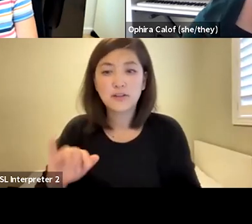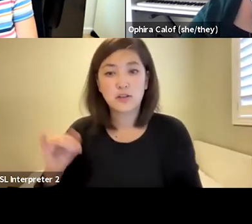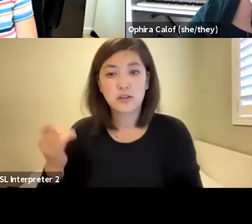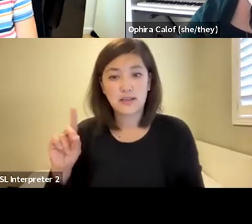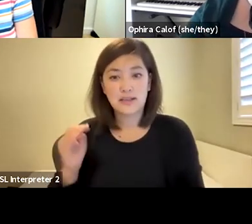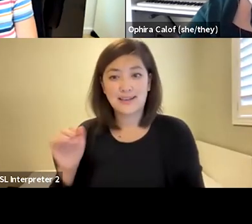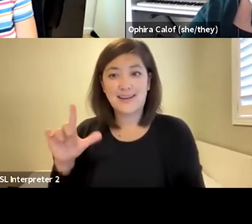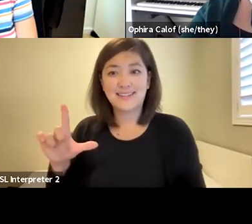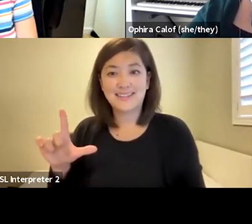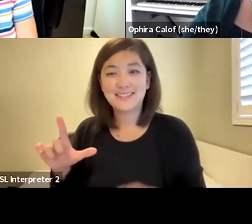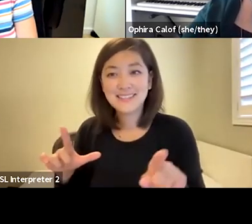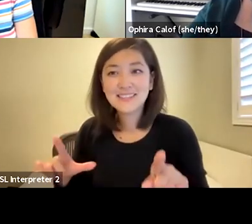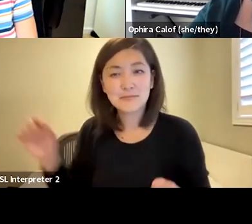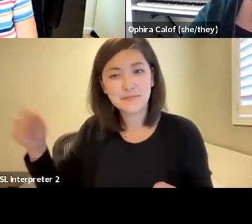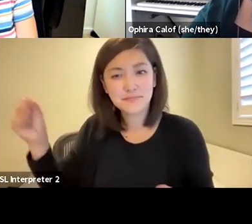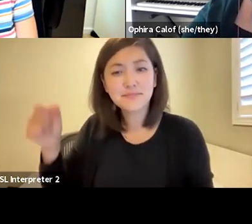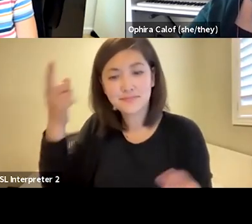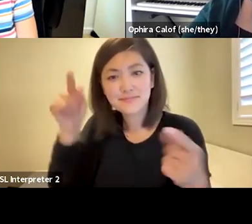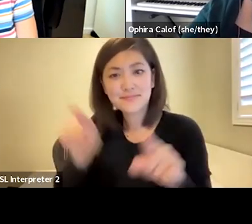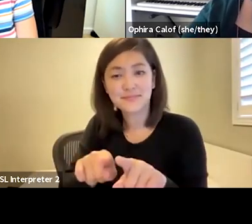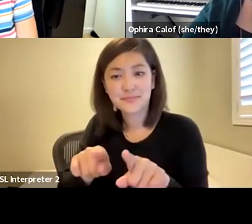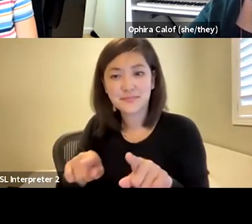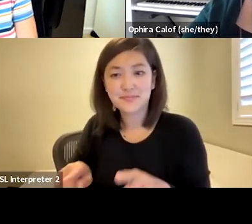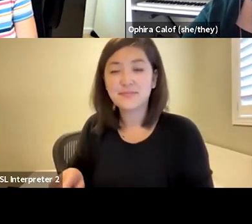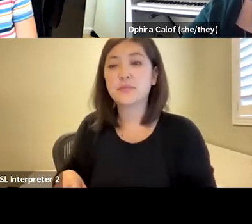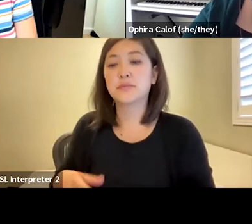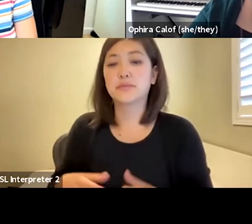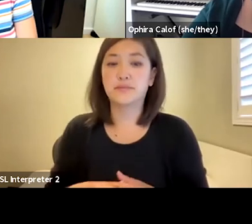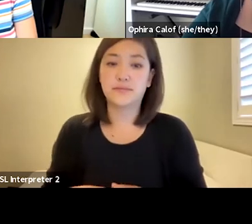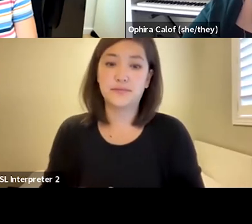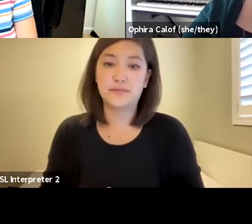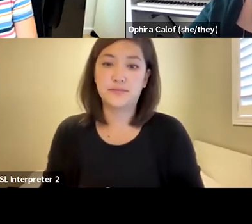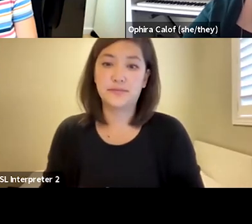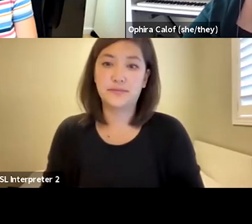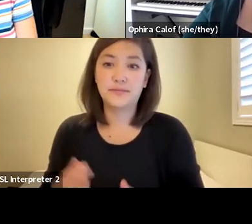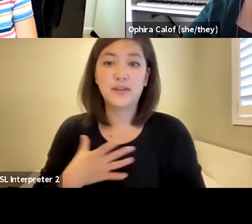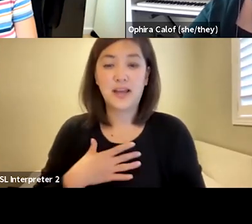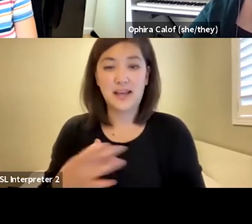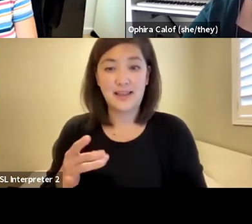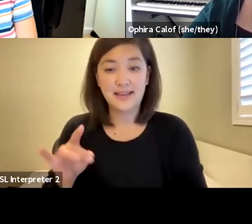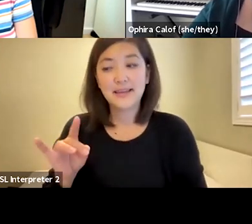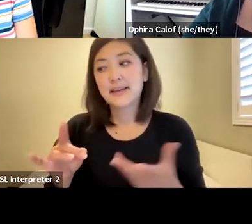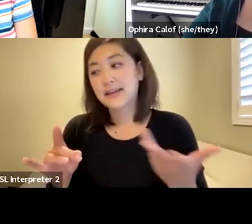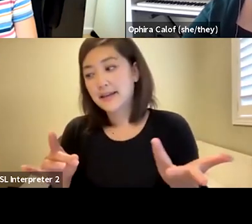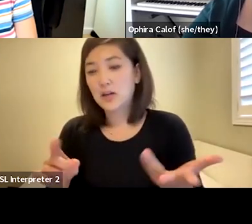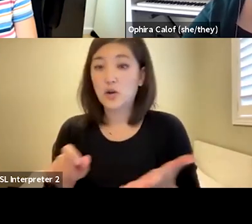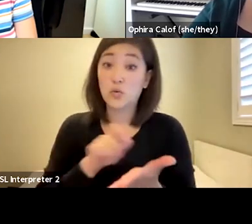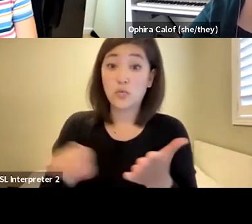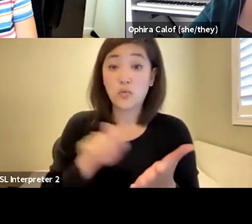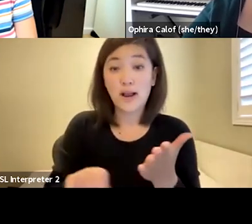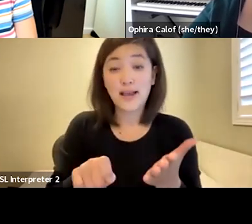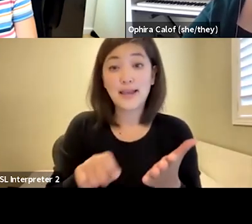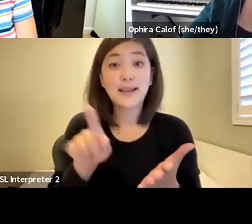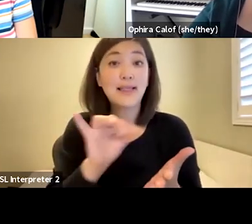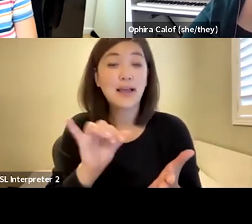Yeah. If I could jump in, I'd say, like, you know, I like to think, or like, I like the figure of speech rather, write like no one's watching, because no one